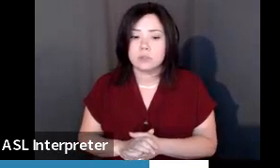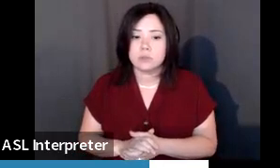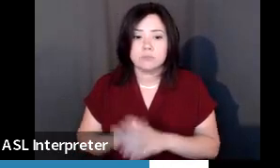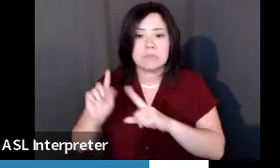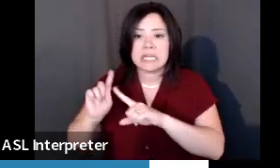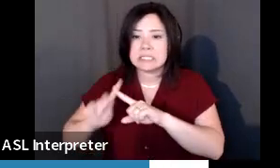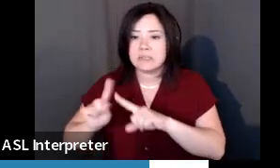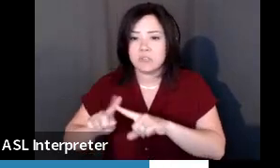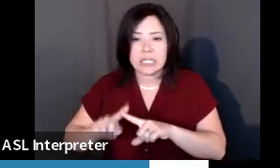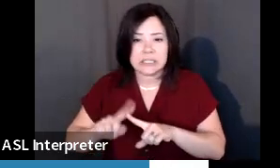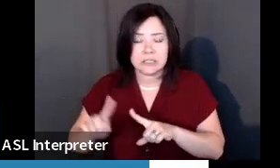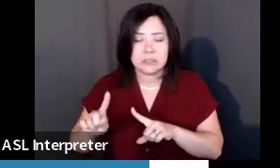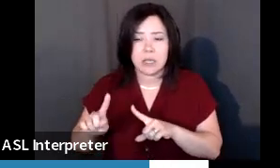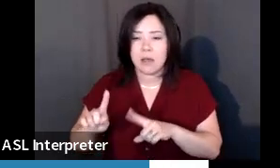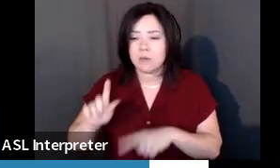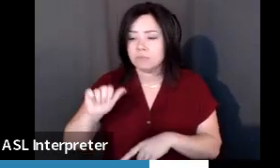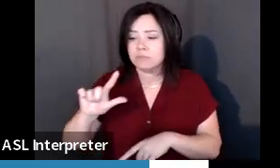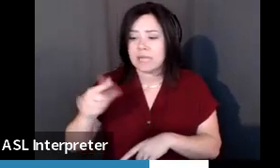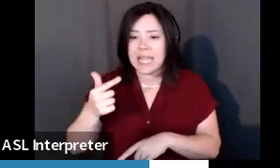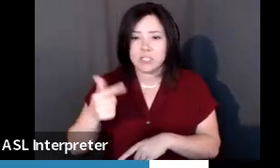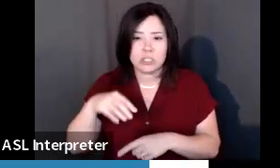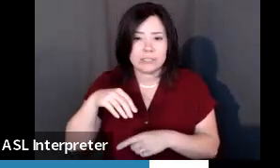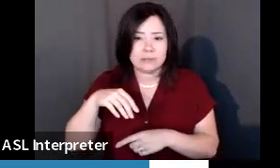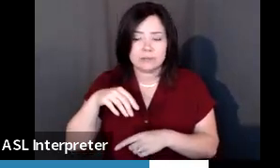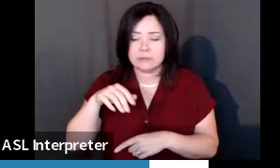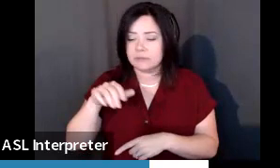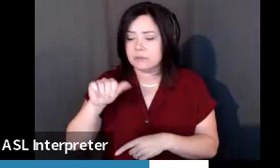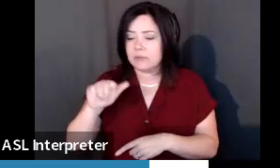different aging in place specialists.